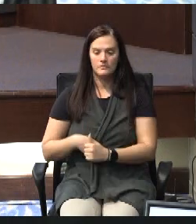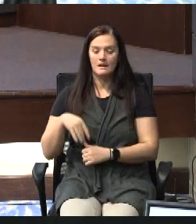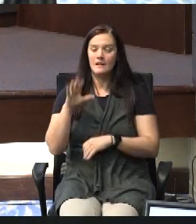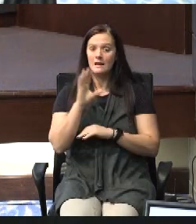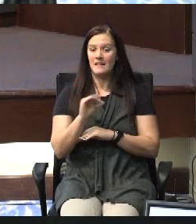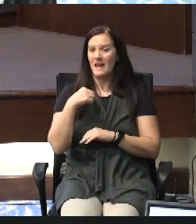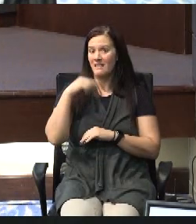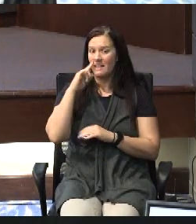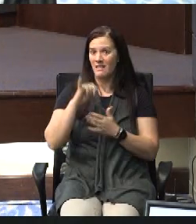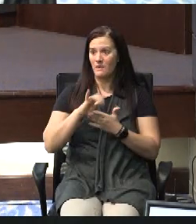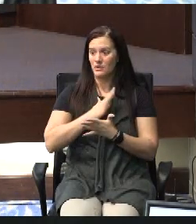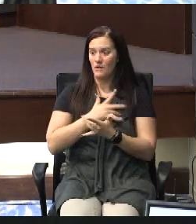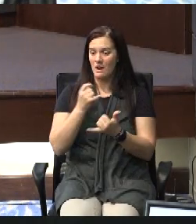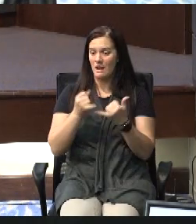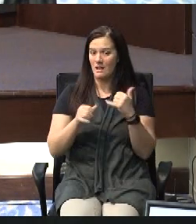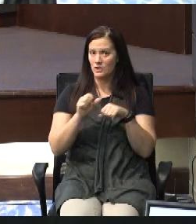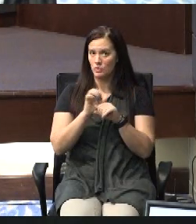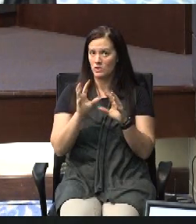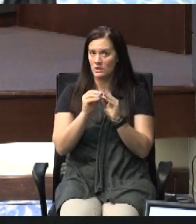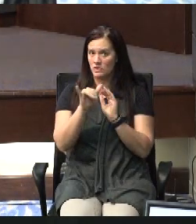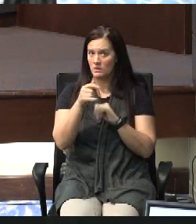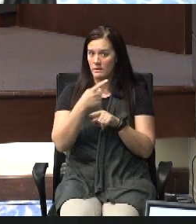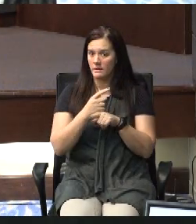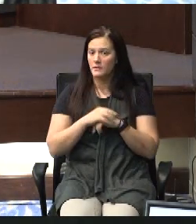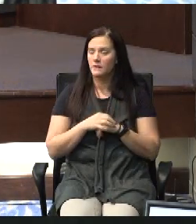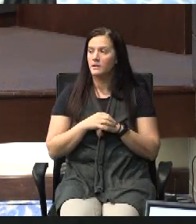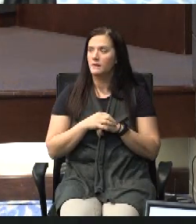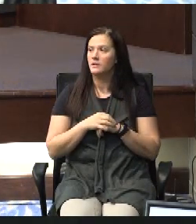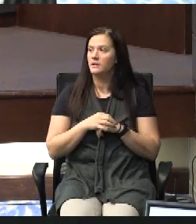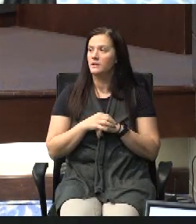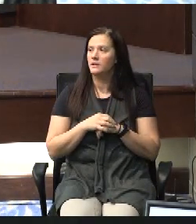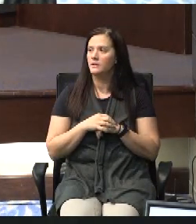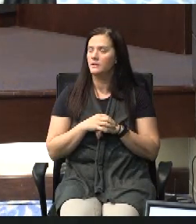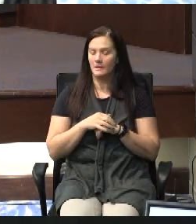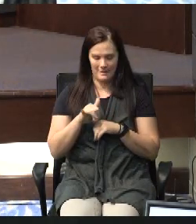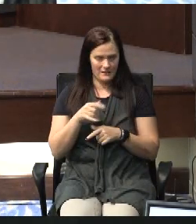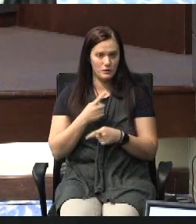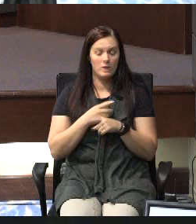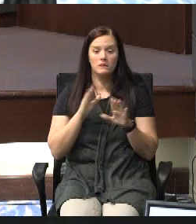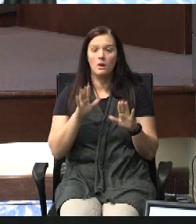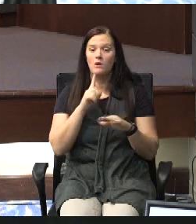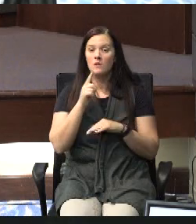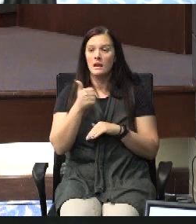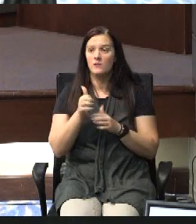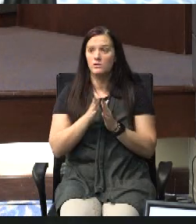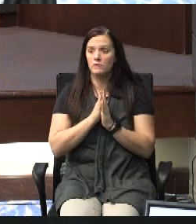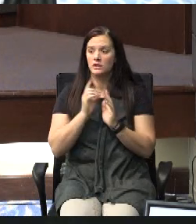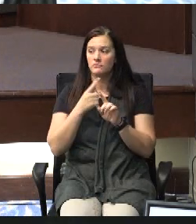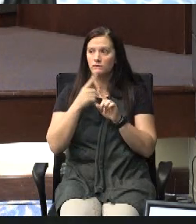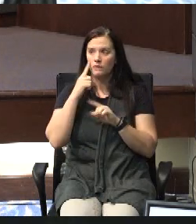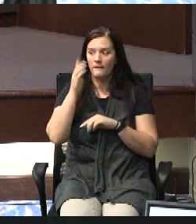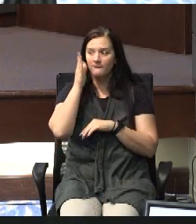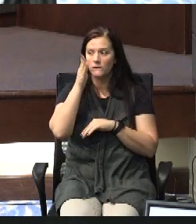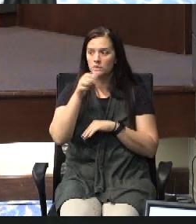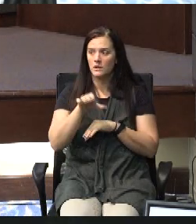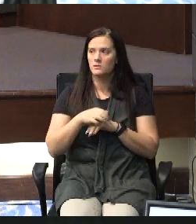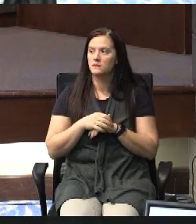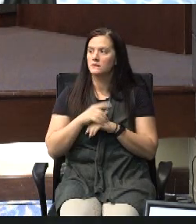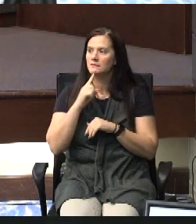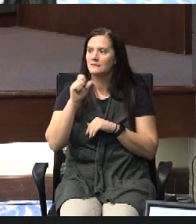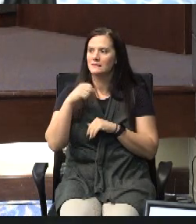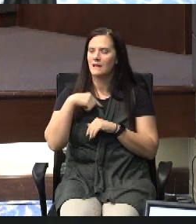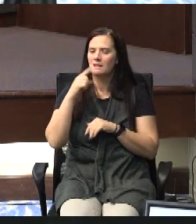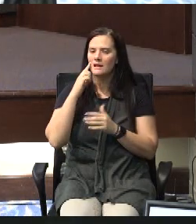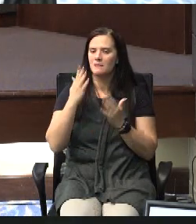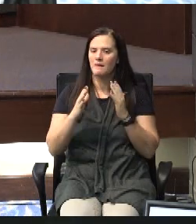And I think that was our last work session, is that right? That's correct. Are there any requests for future agenda items? In